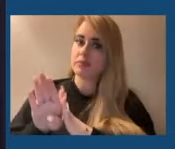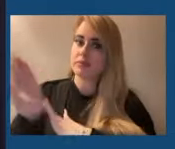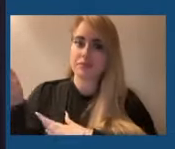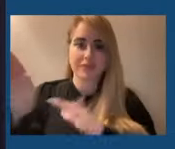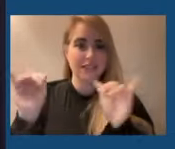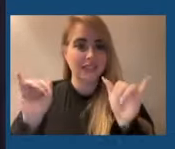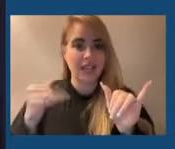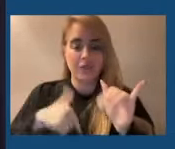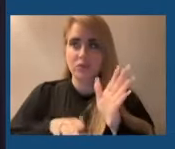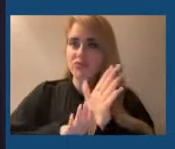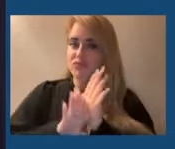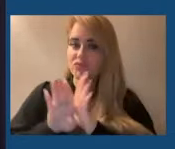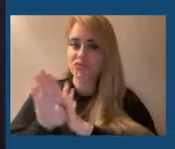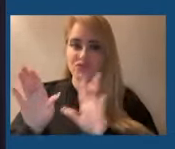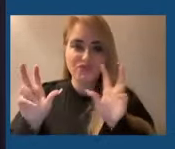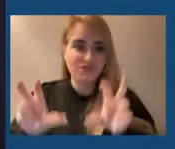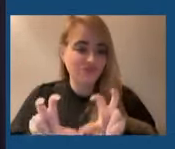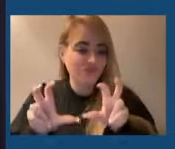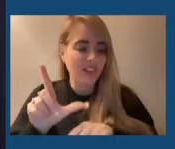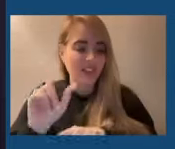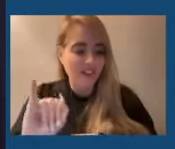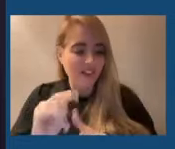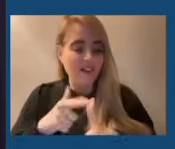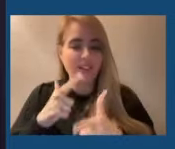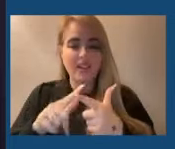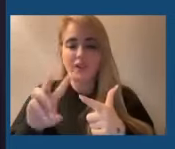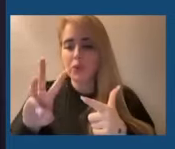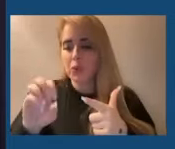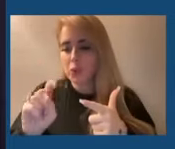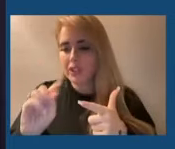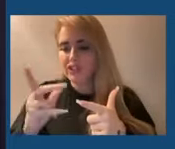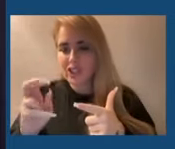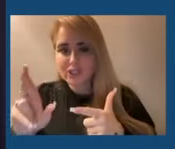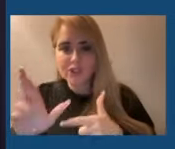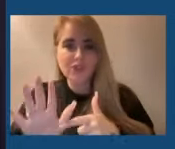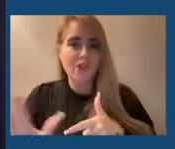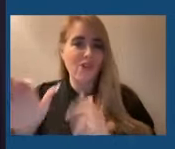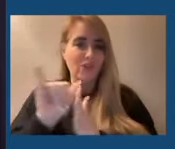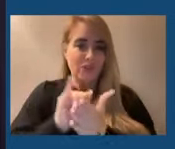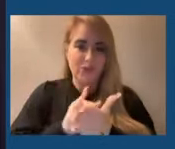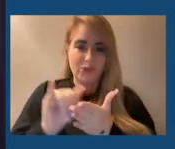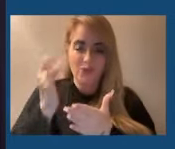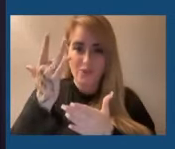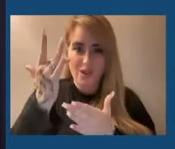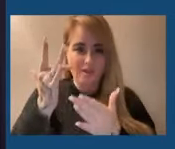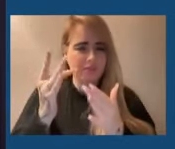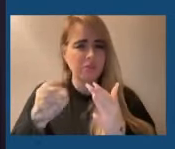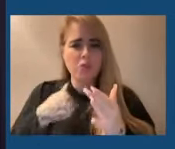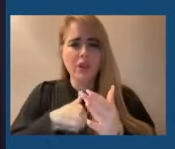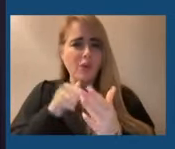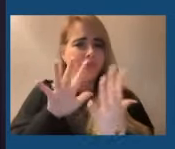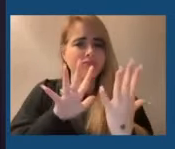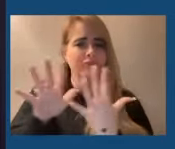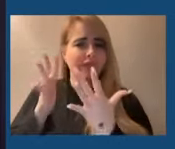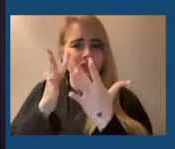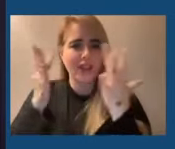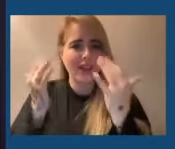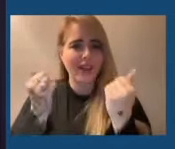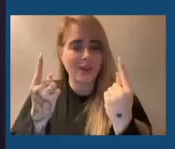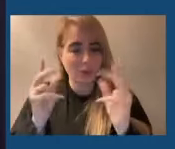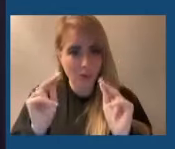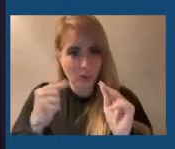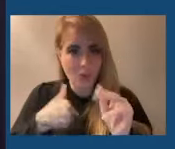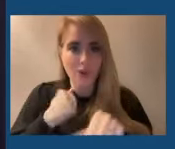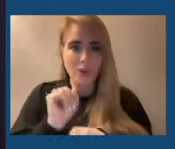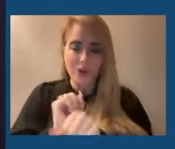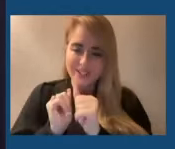investing into Long Island, Westchester, to all over New York State, because no one is being forgotten. We're all working together. And